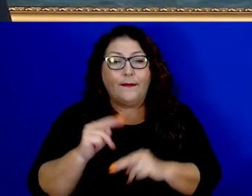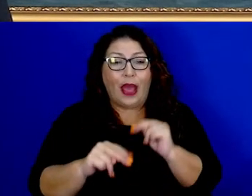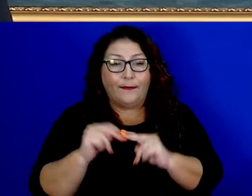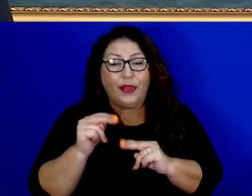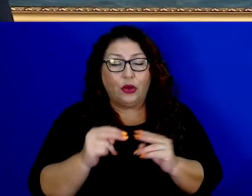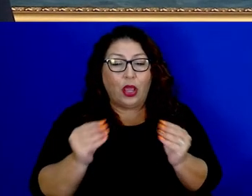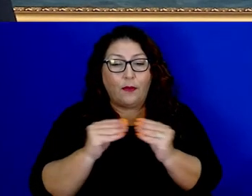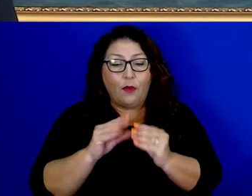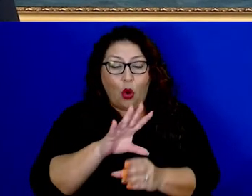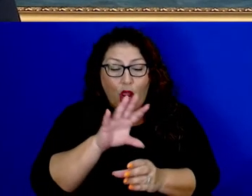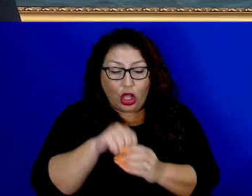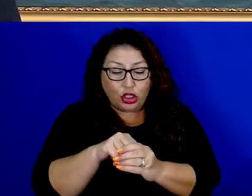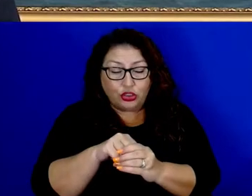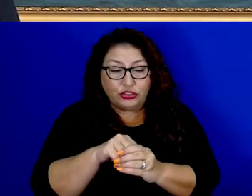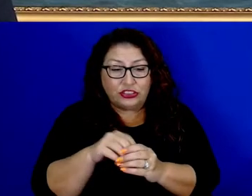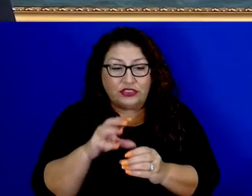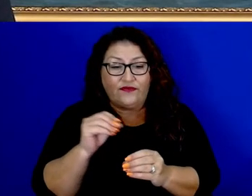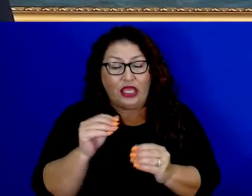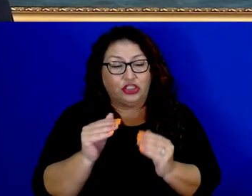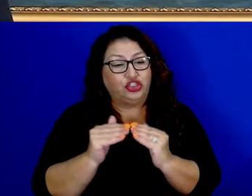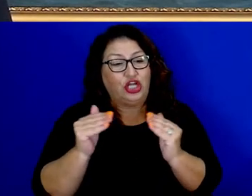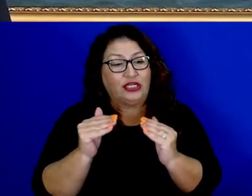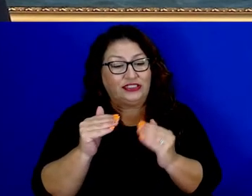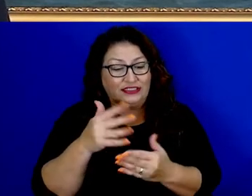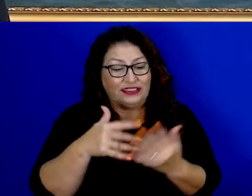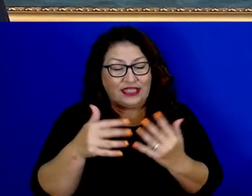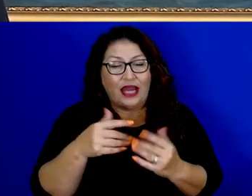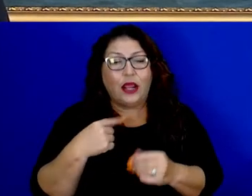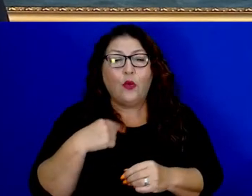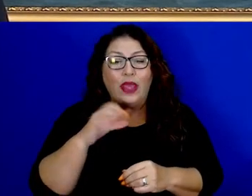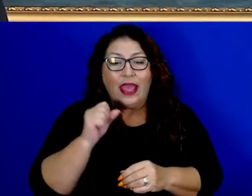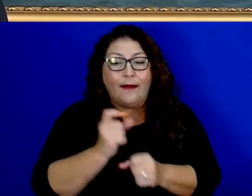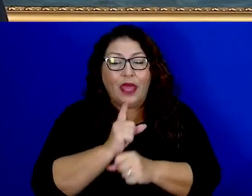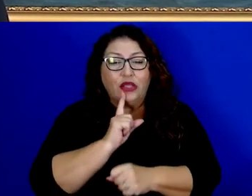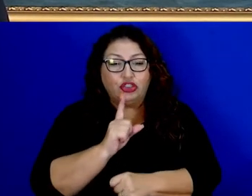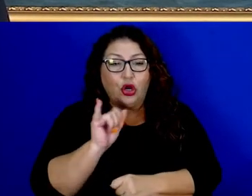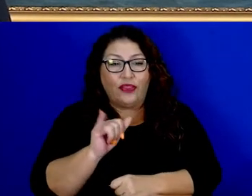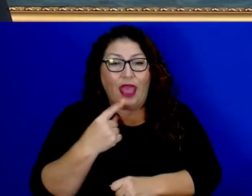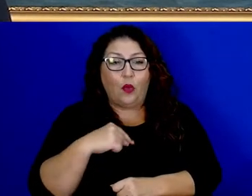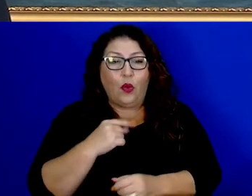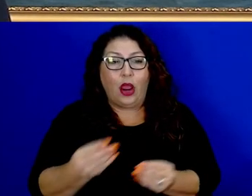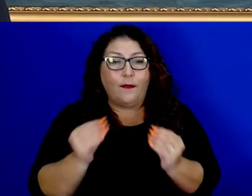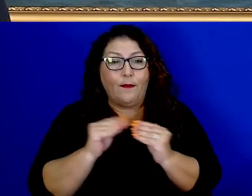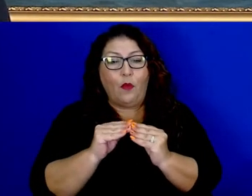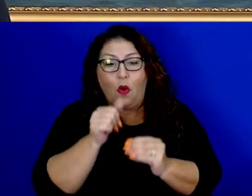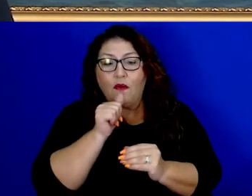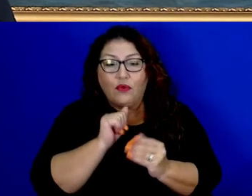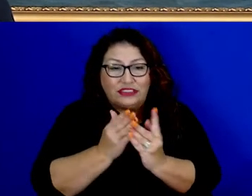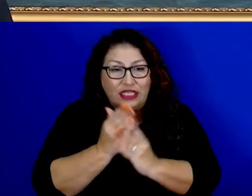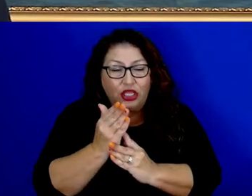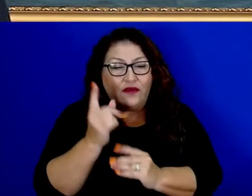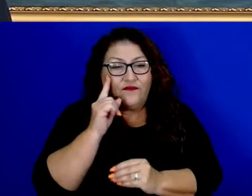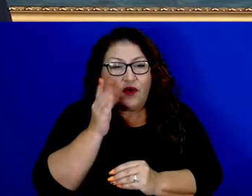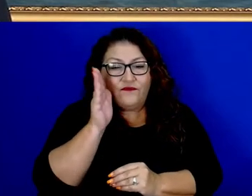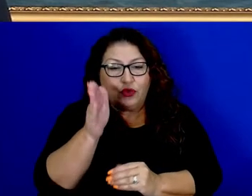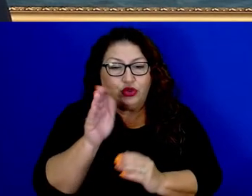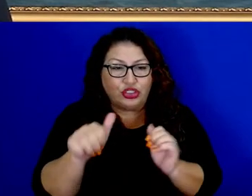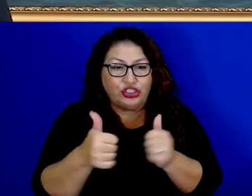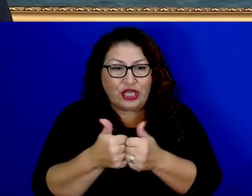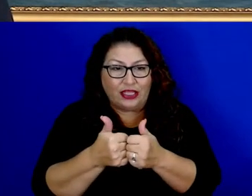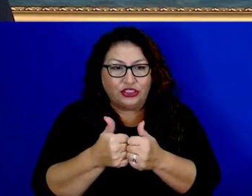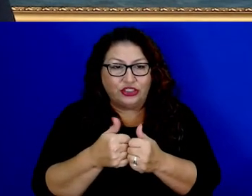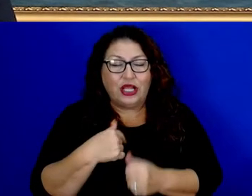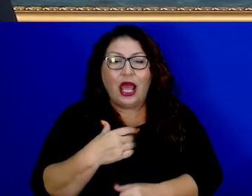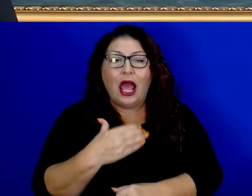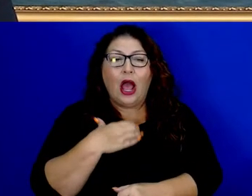just society, we can ensure that we are more resilient to future challenges. I wish you a